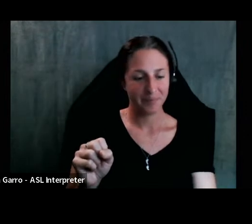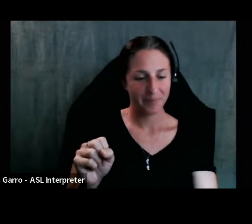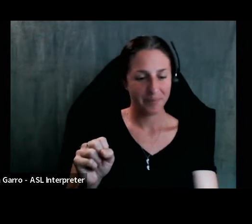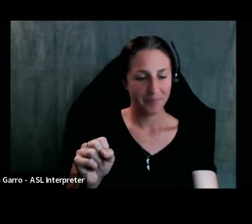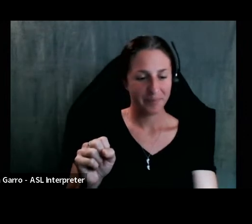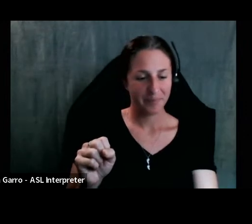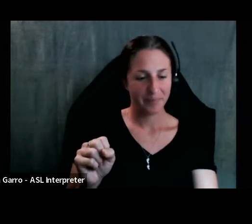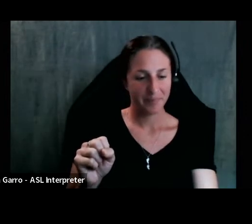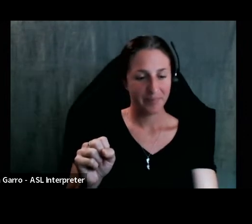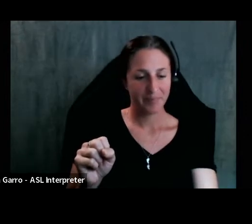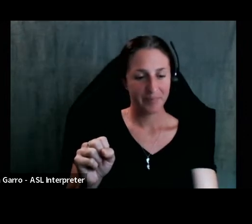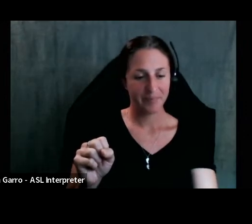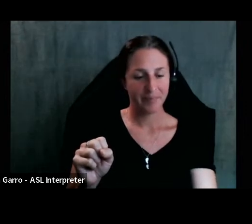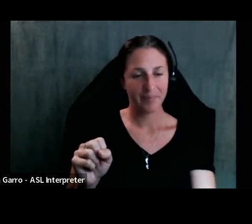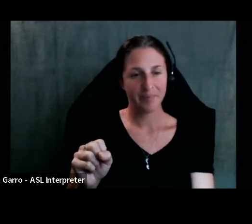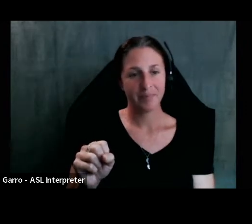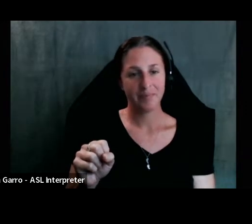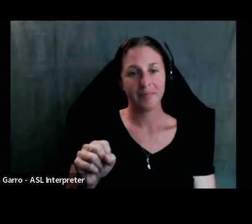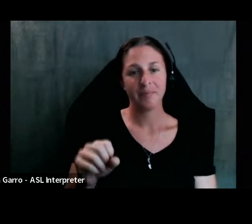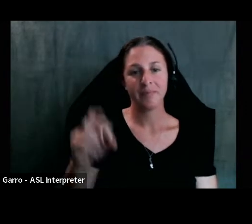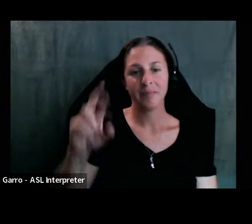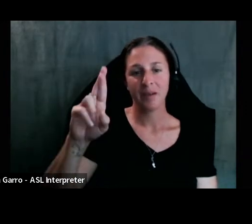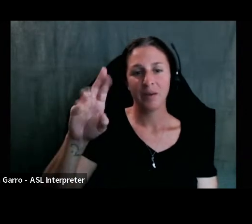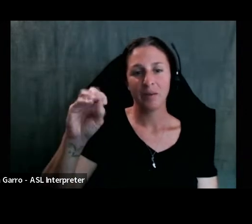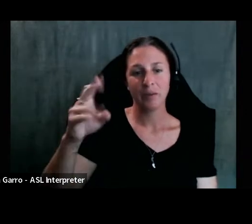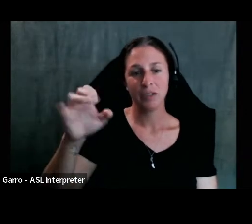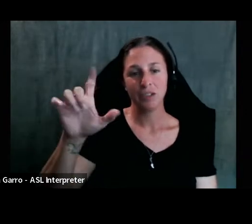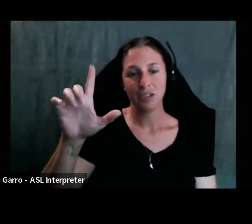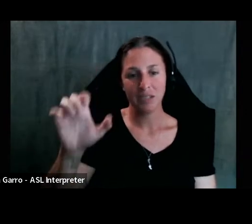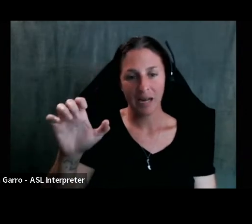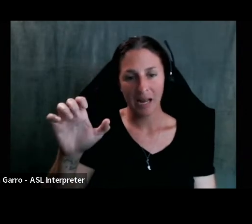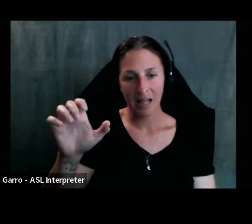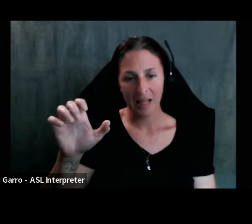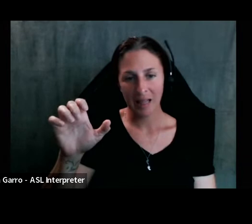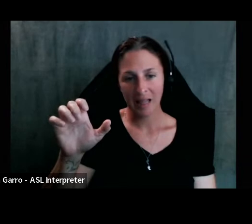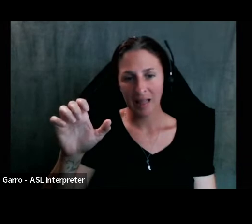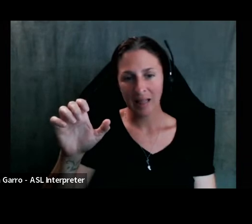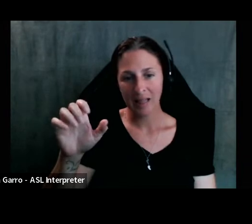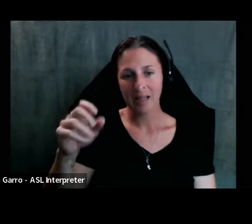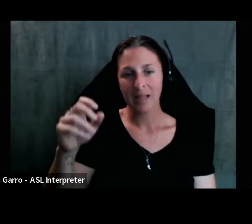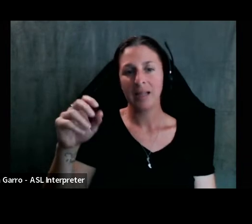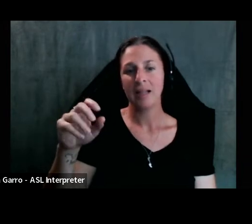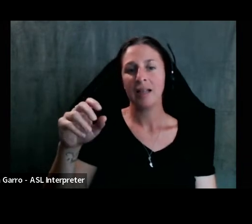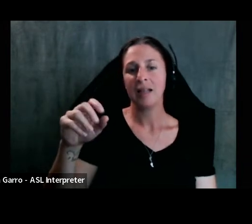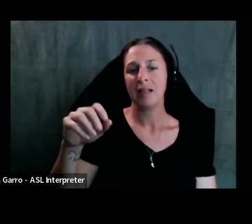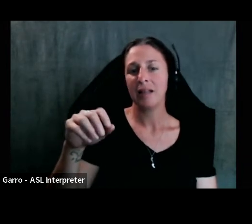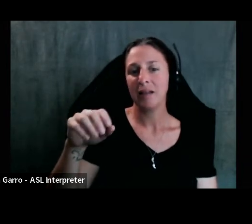I don't. Rochelle Quiliza Buenaflor.